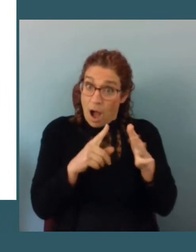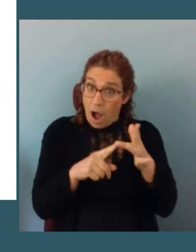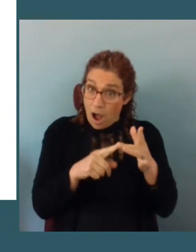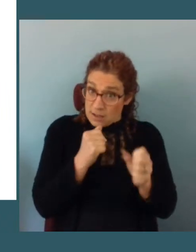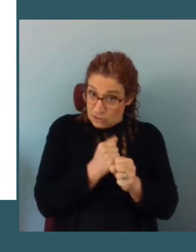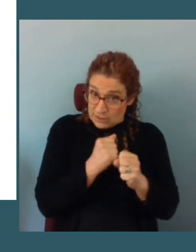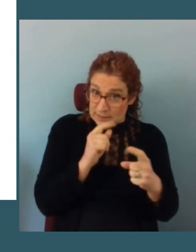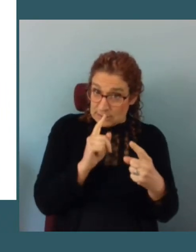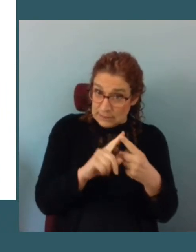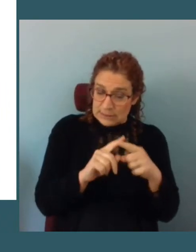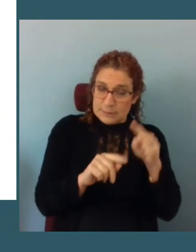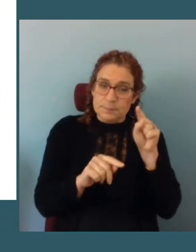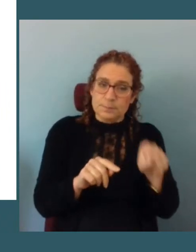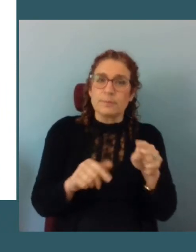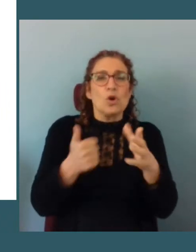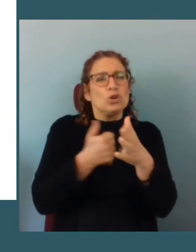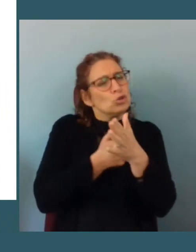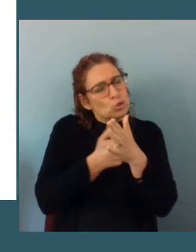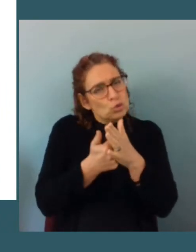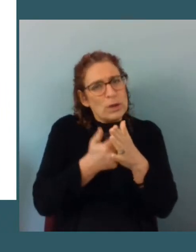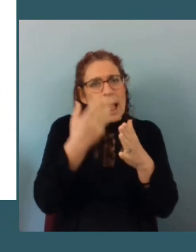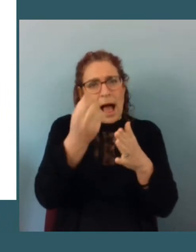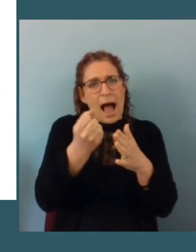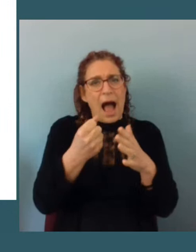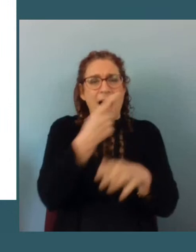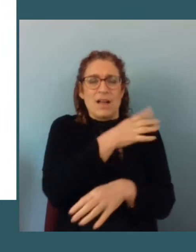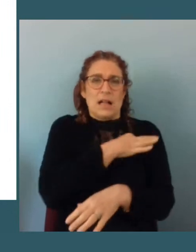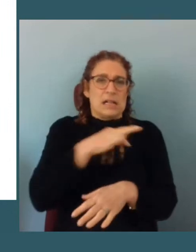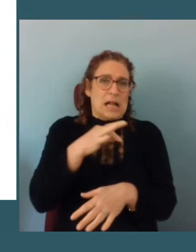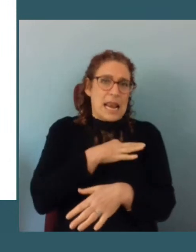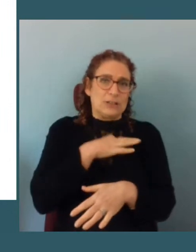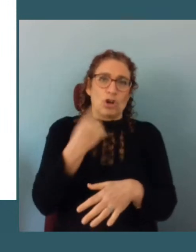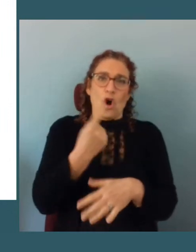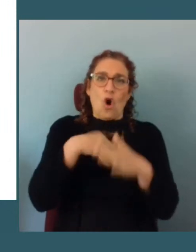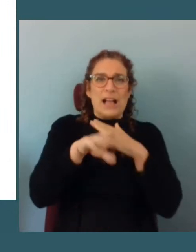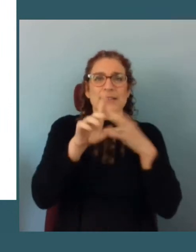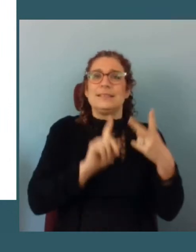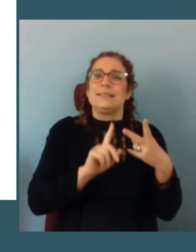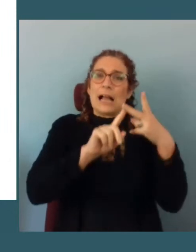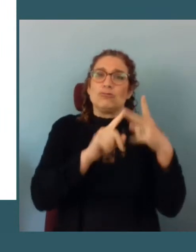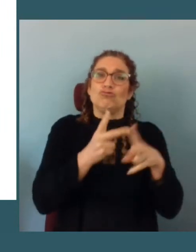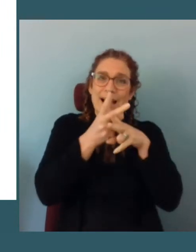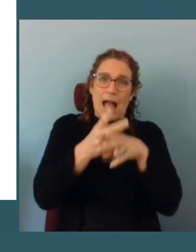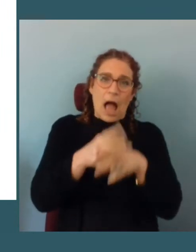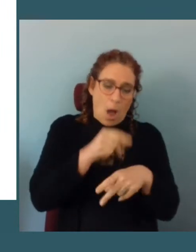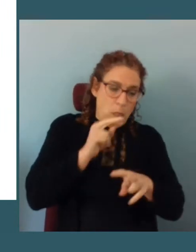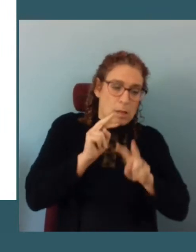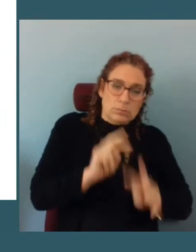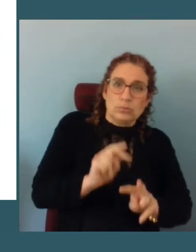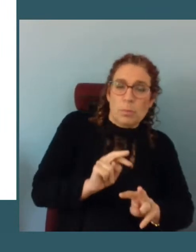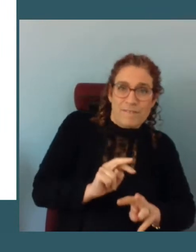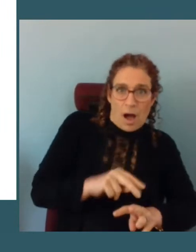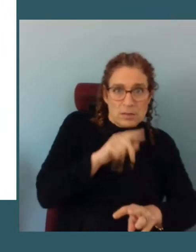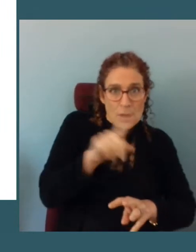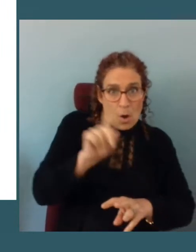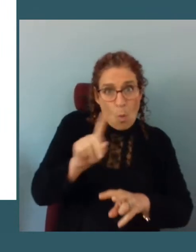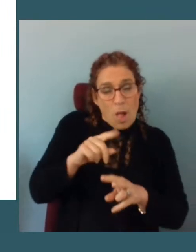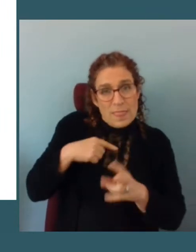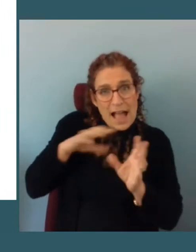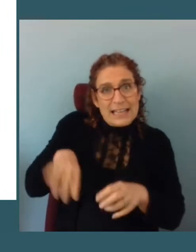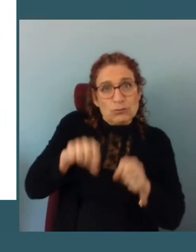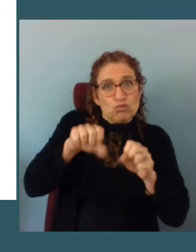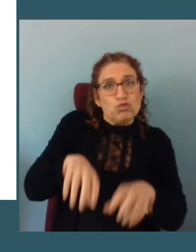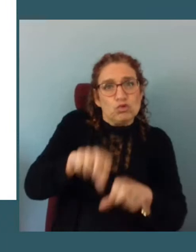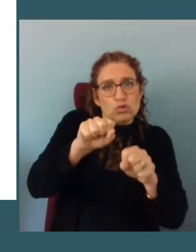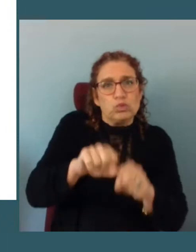normally under the supervision of a clinician within secondary care if they've been advised that. And again, it's small amounts, like a